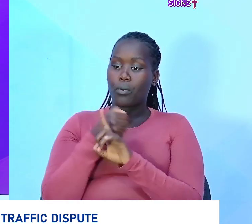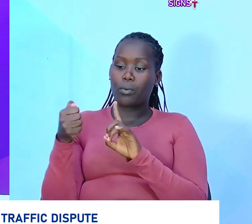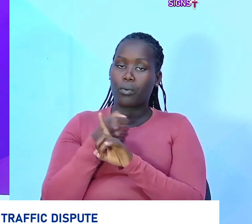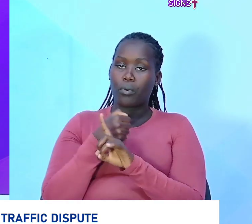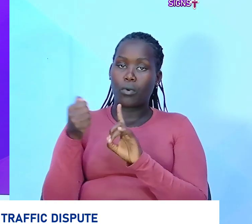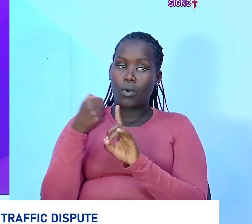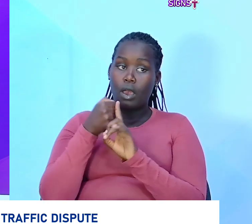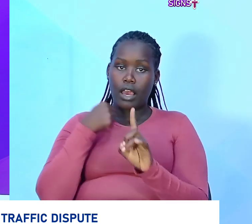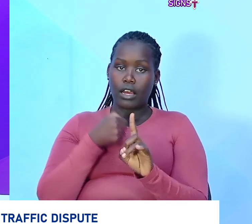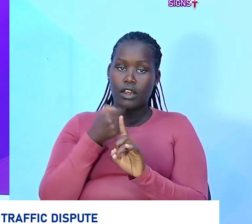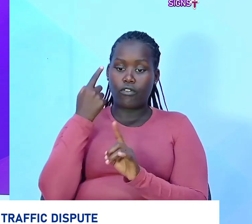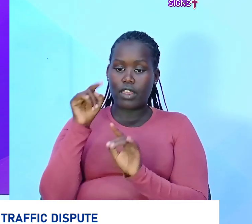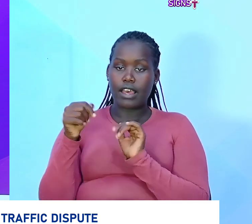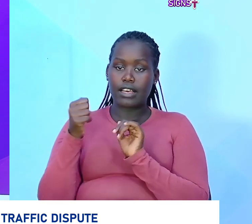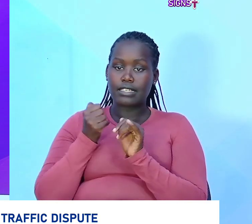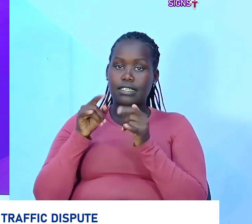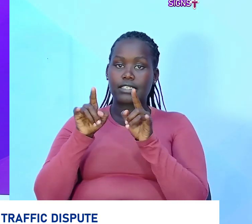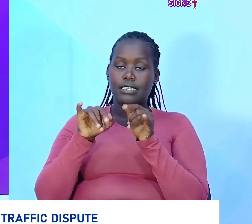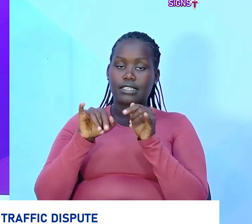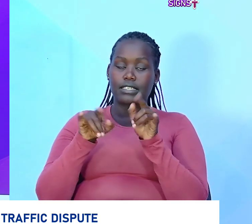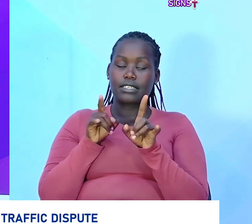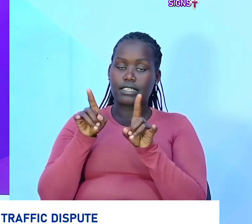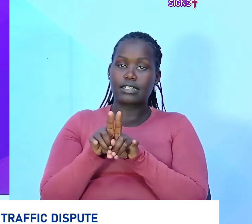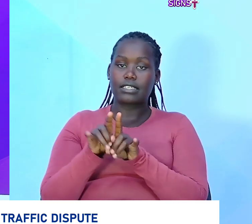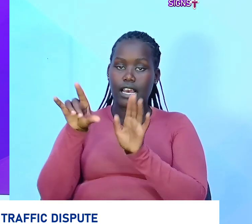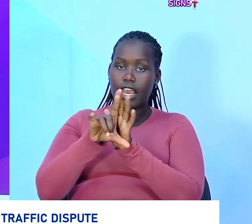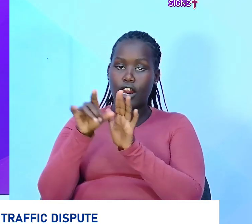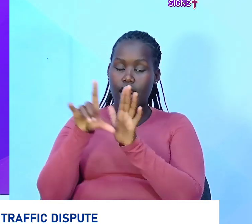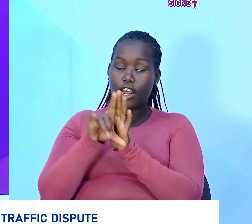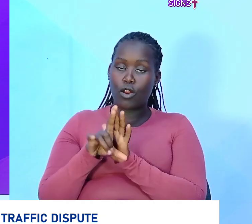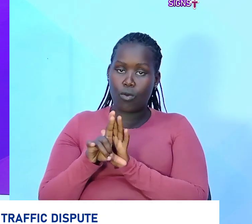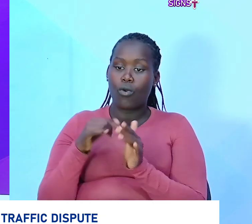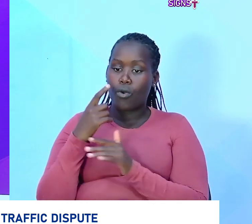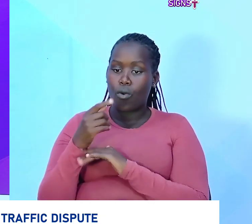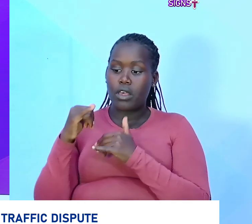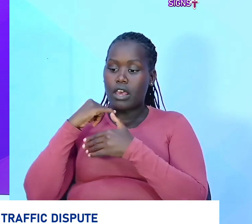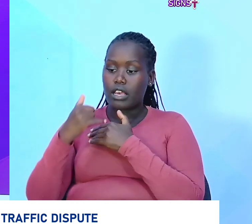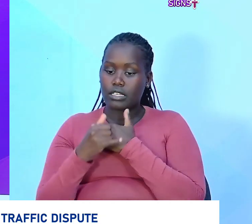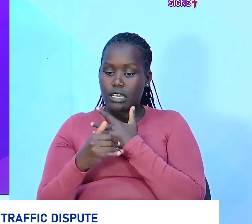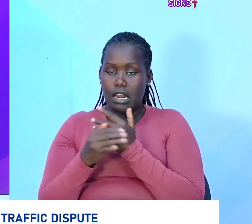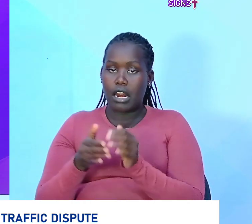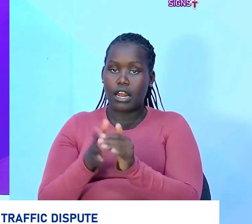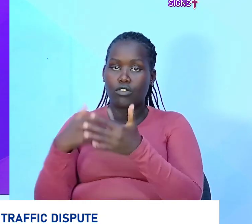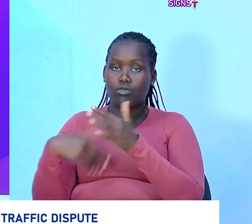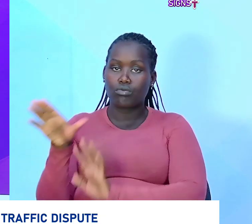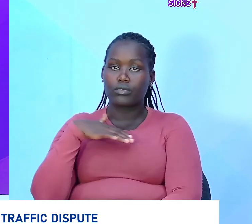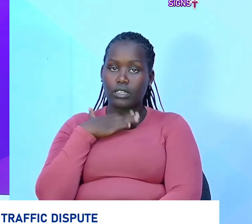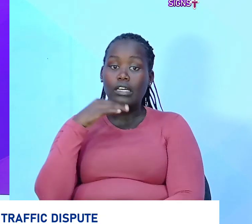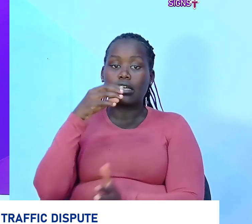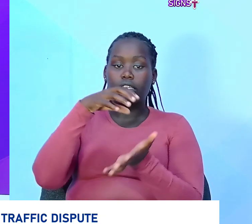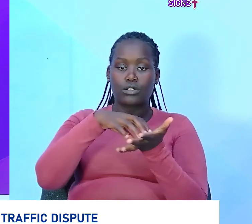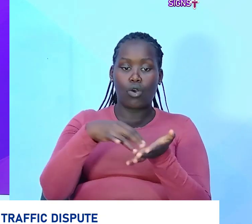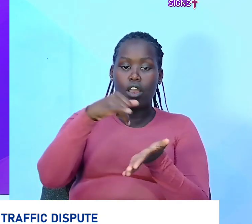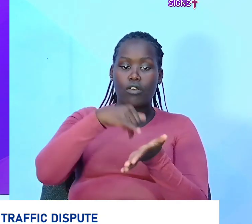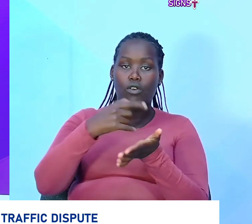on their sister-in-law that left her with severe injuries, ultimately leading to her death. The incident